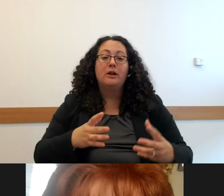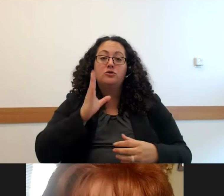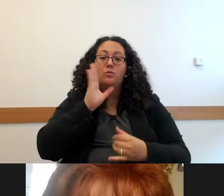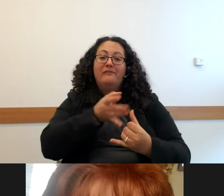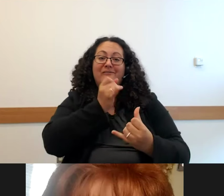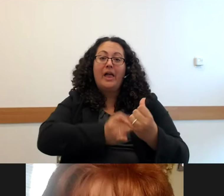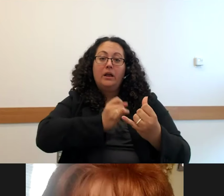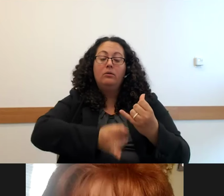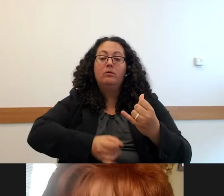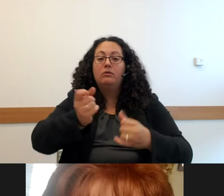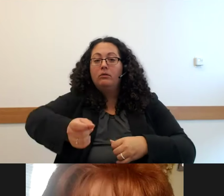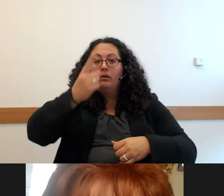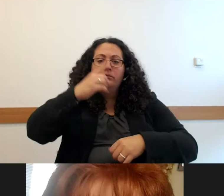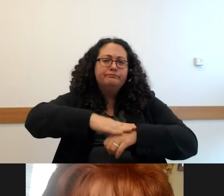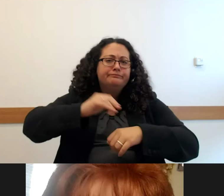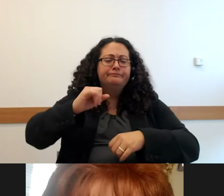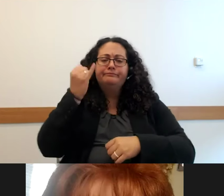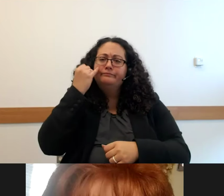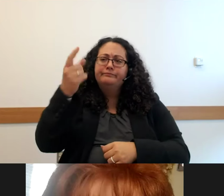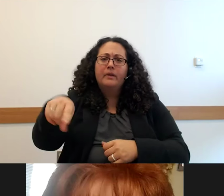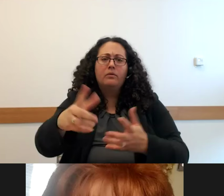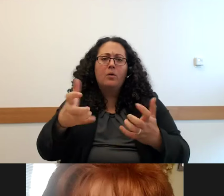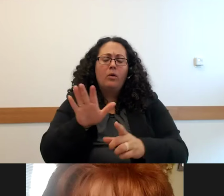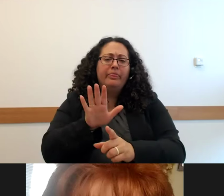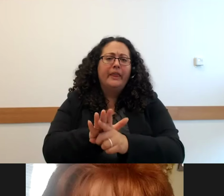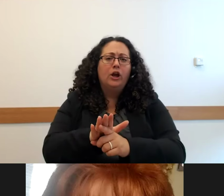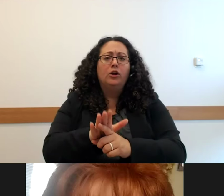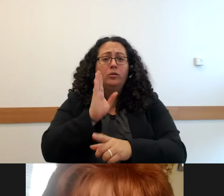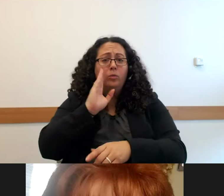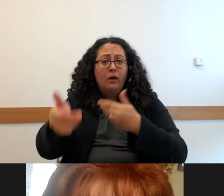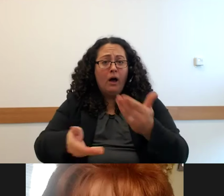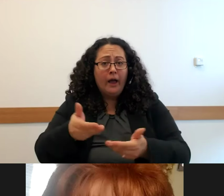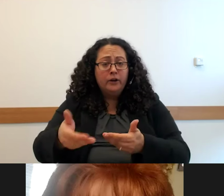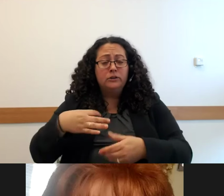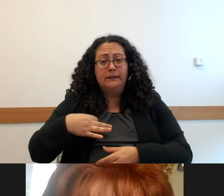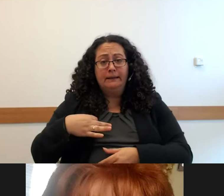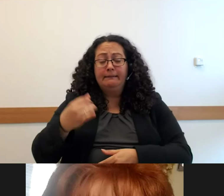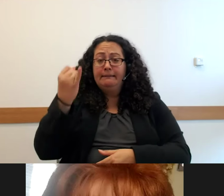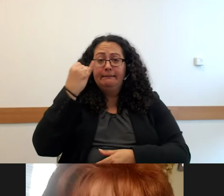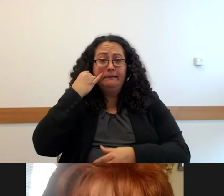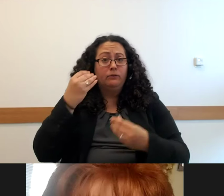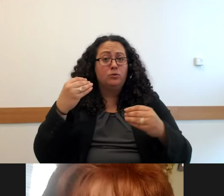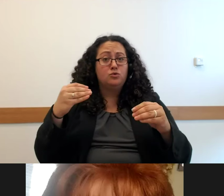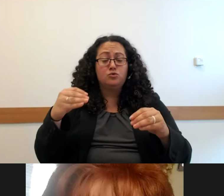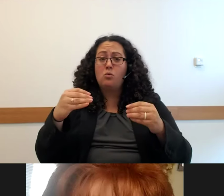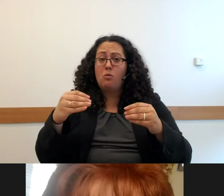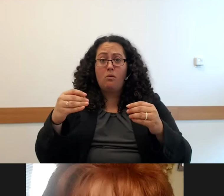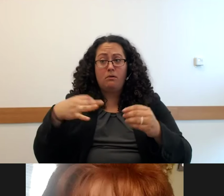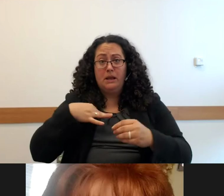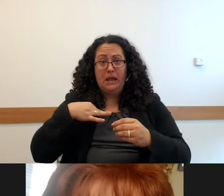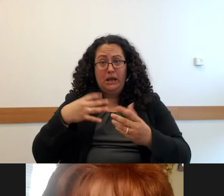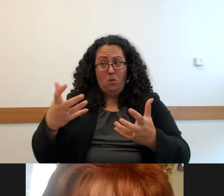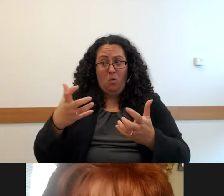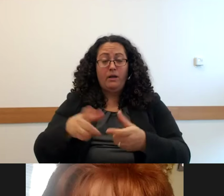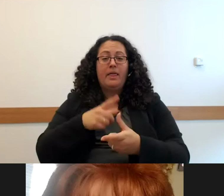call on whether or not they're going to be able to hire this candidate. And if the store manager does decide to hire this candidate, I